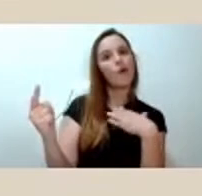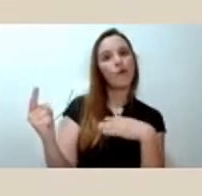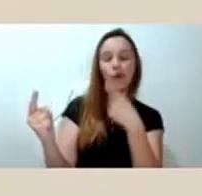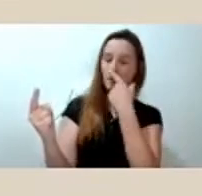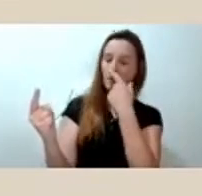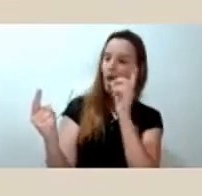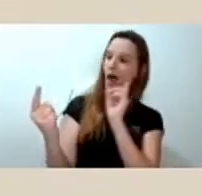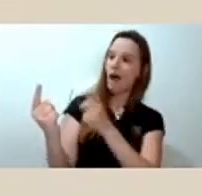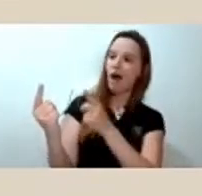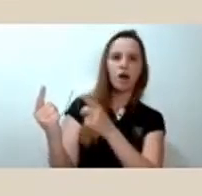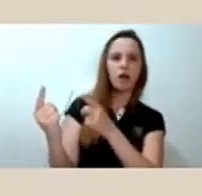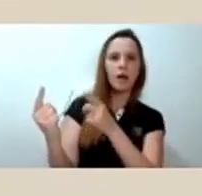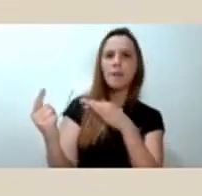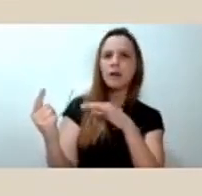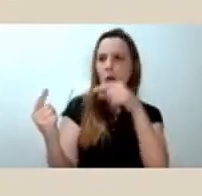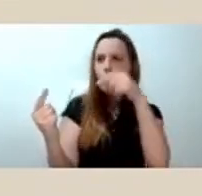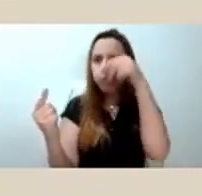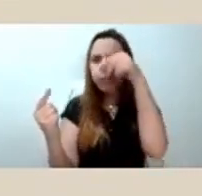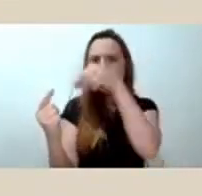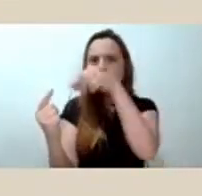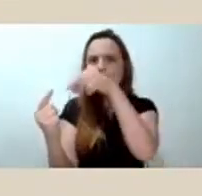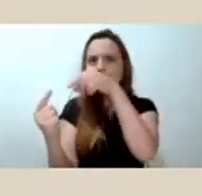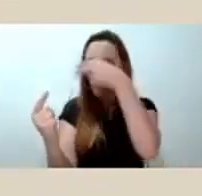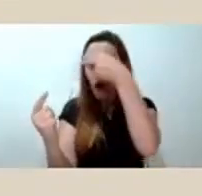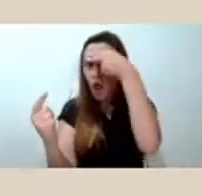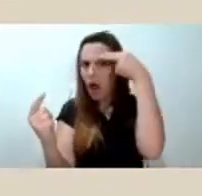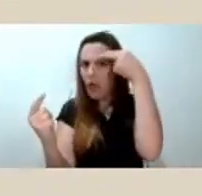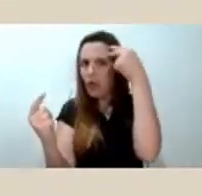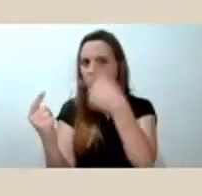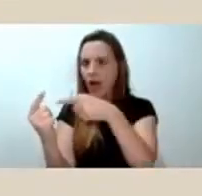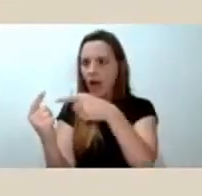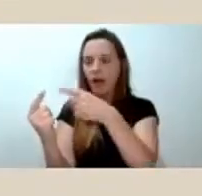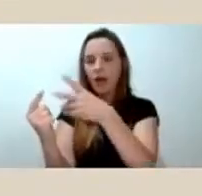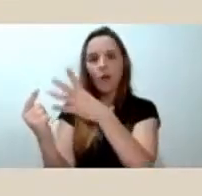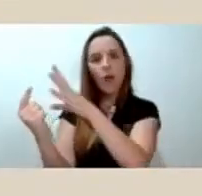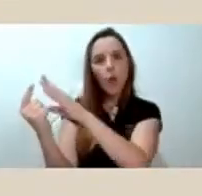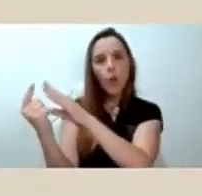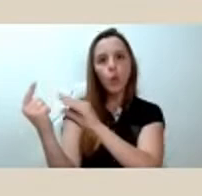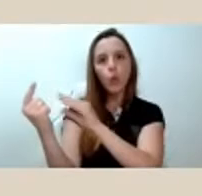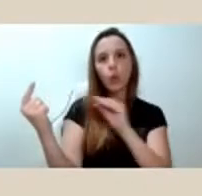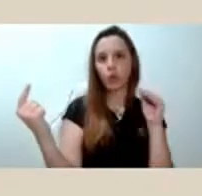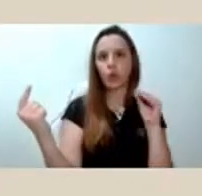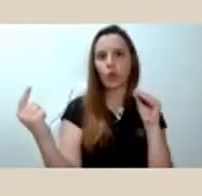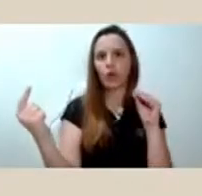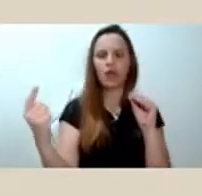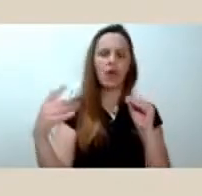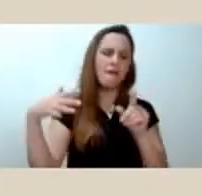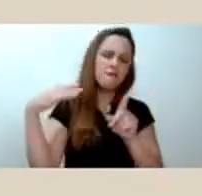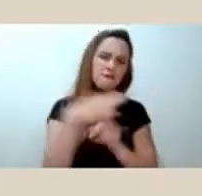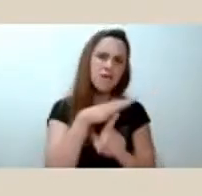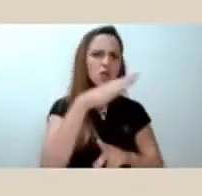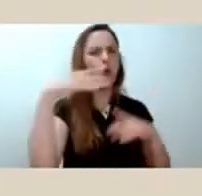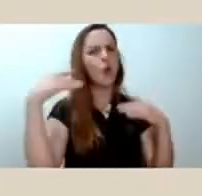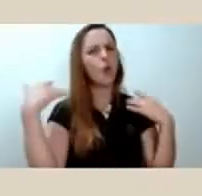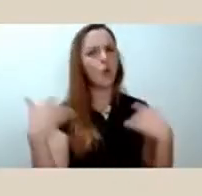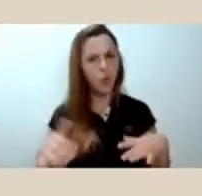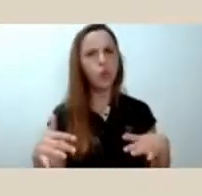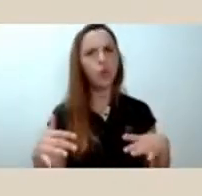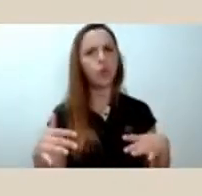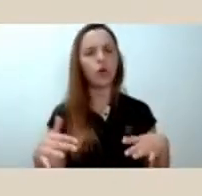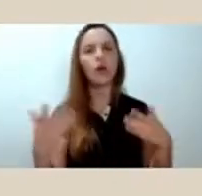they have a lot of power to influence children's racial attitudes. And so when you look at this